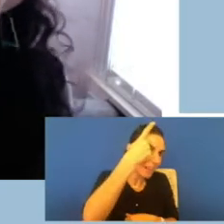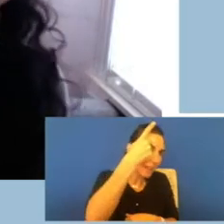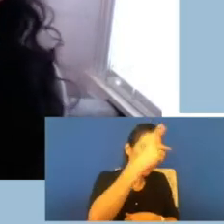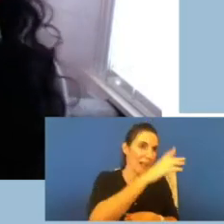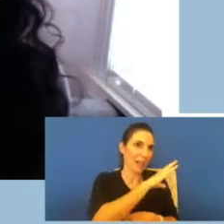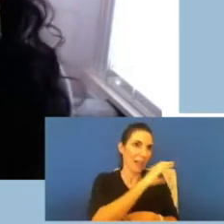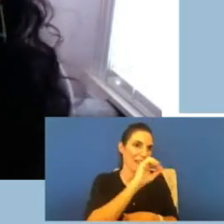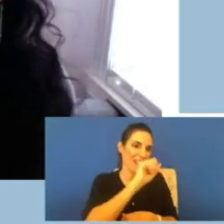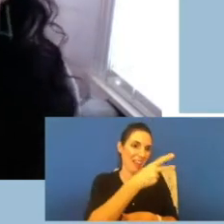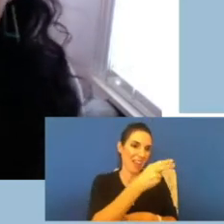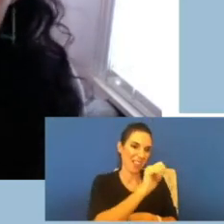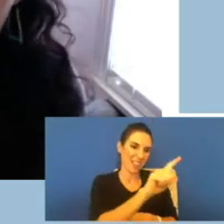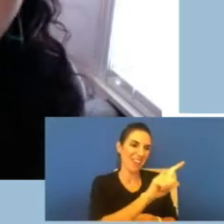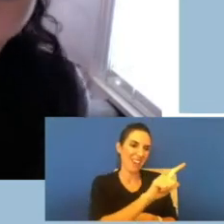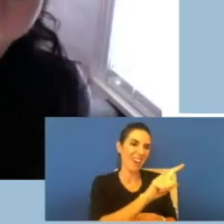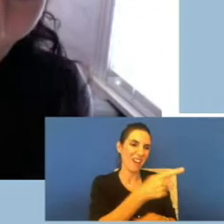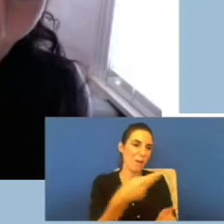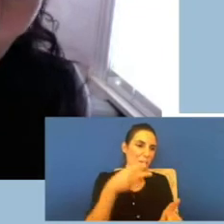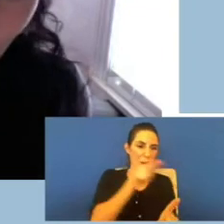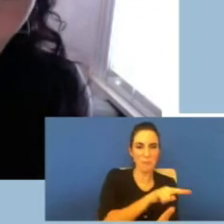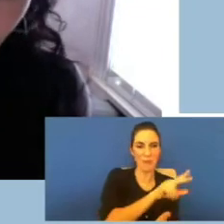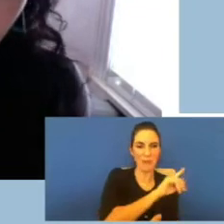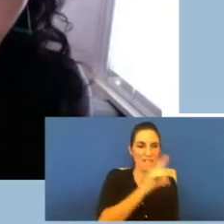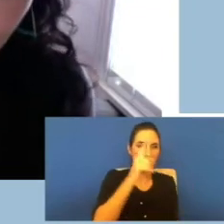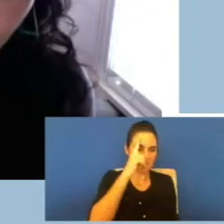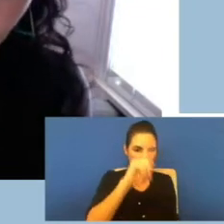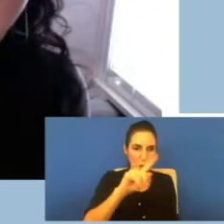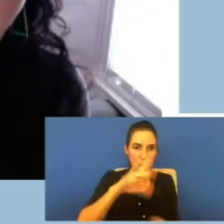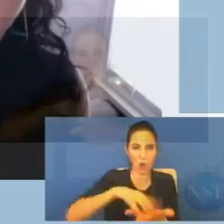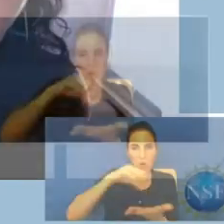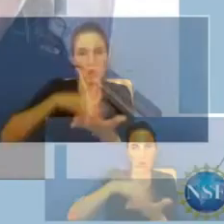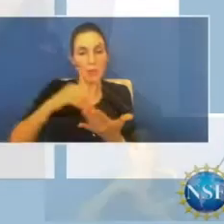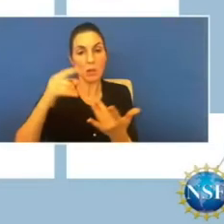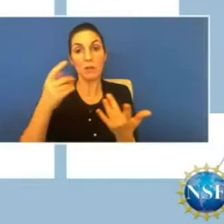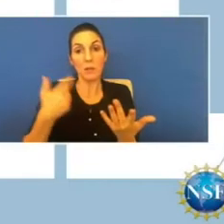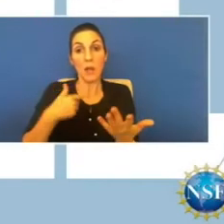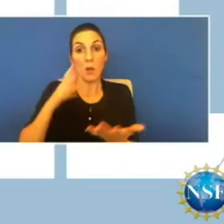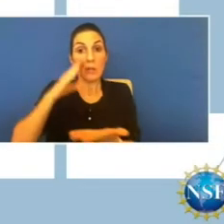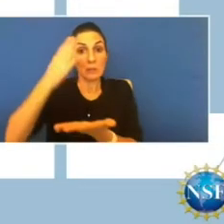just pause there and pass it on and hope we can come back to that.